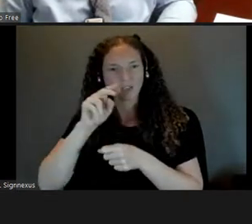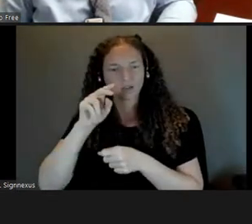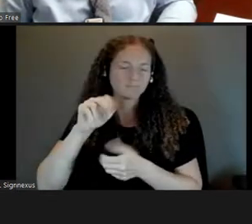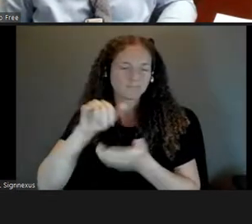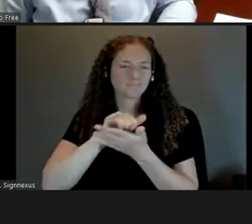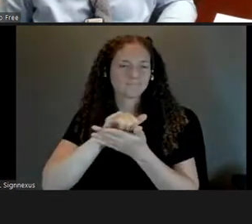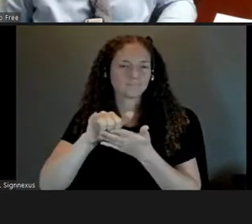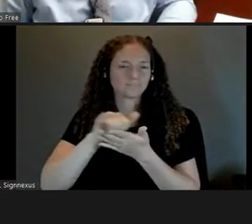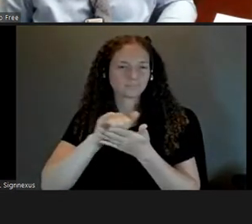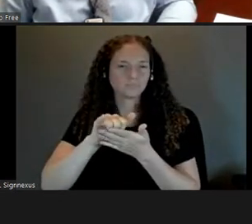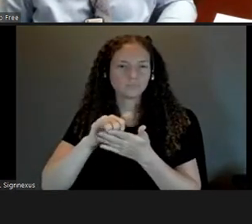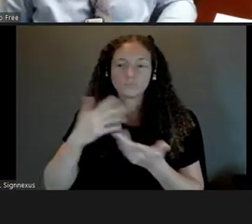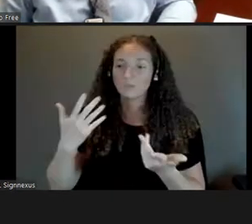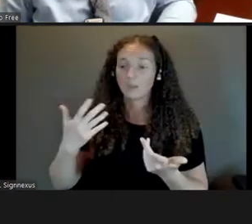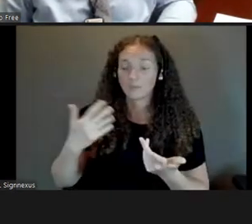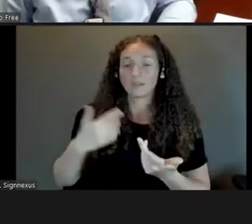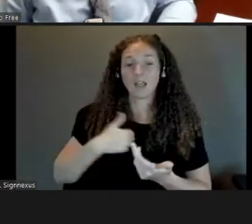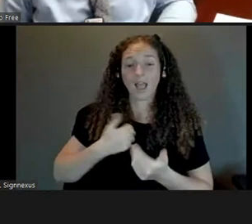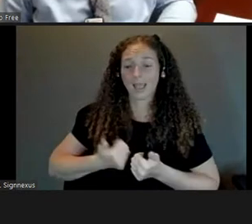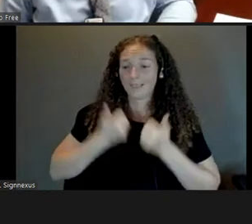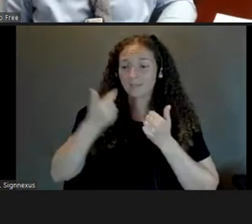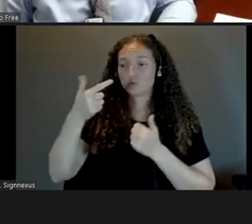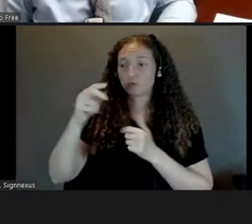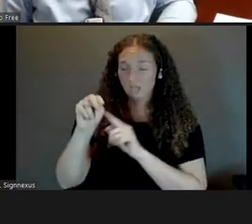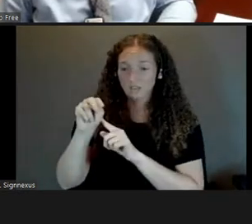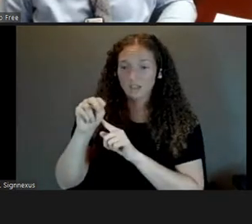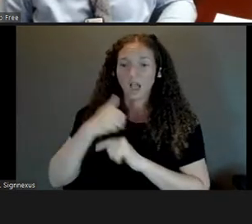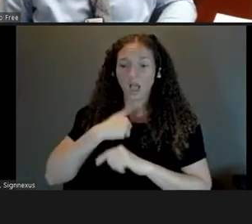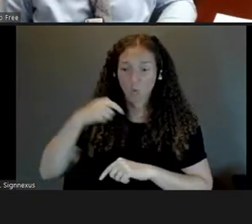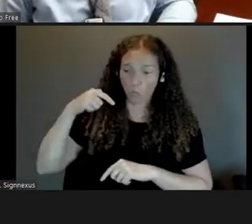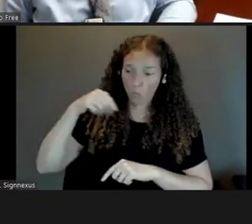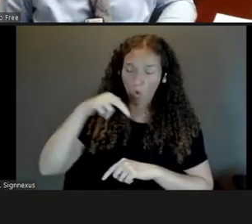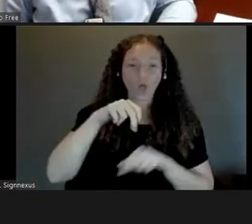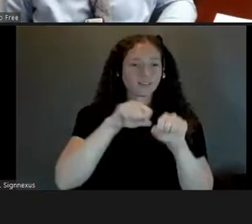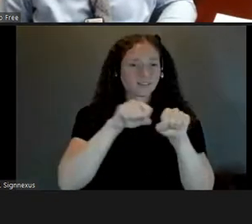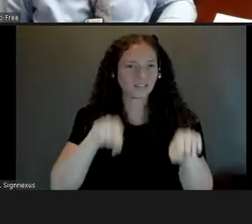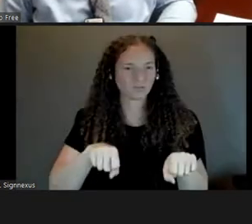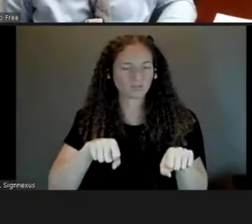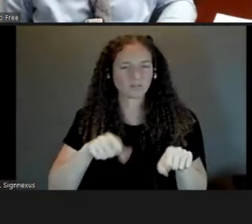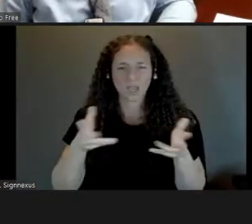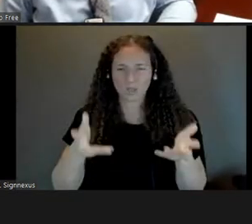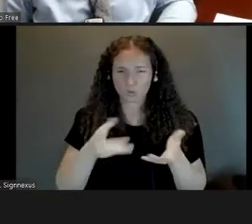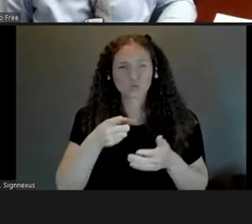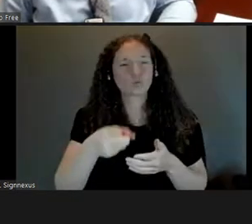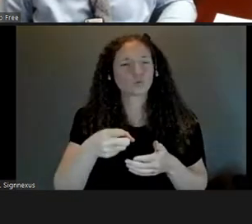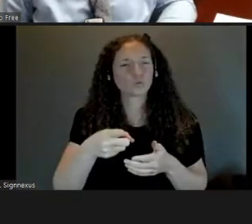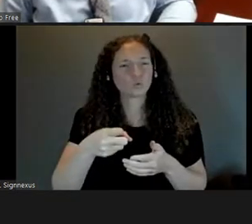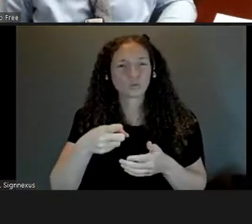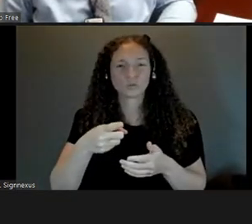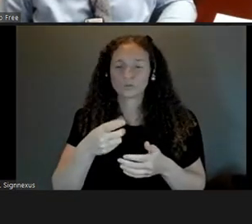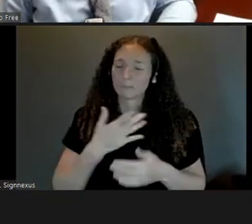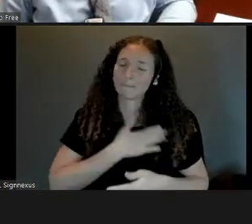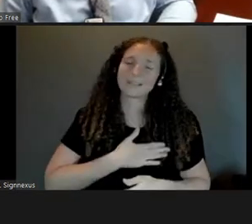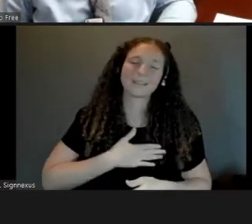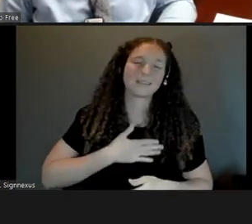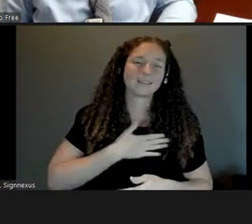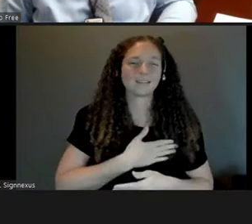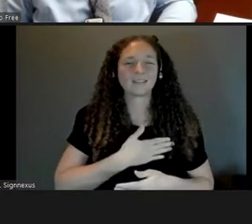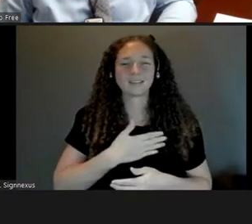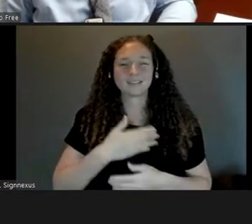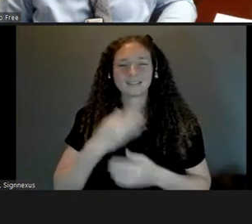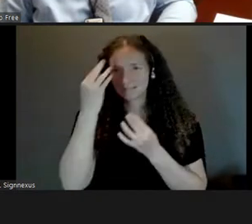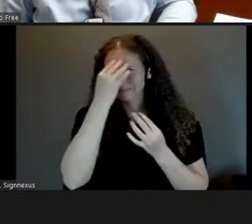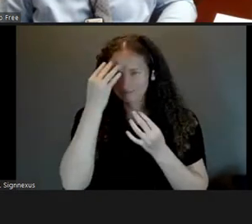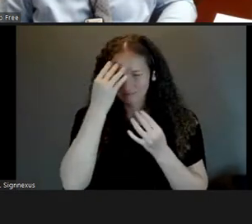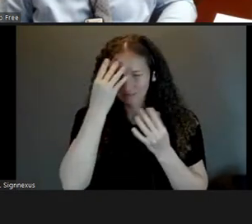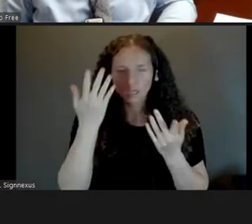I walk to the train station. I urge you to please strongly reconsider any motion other than